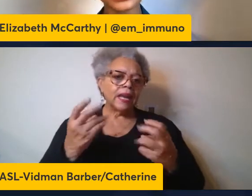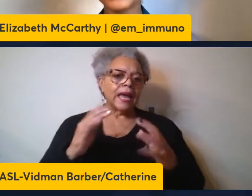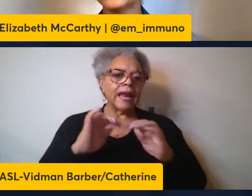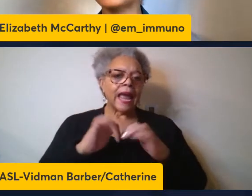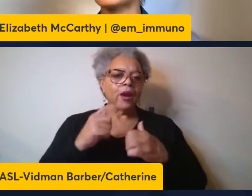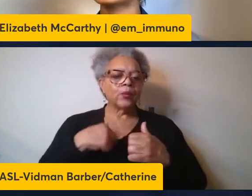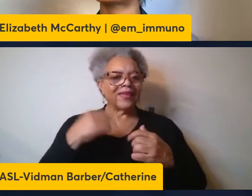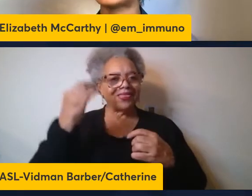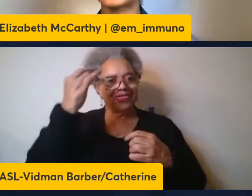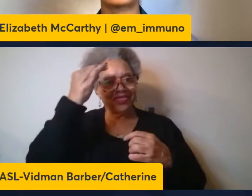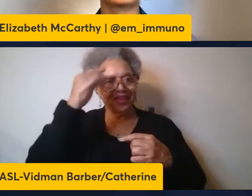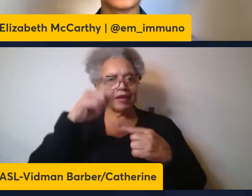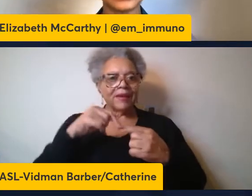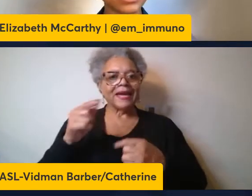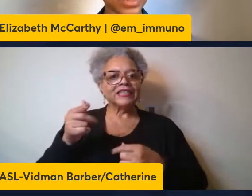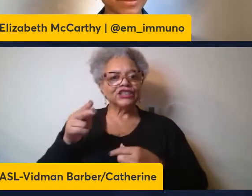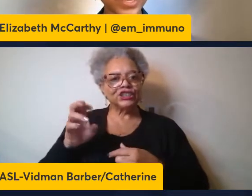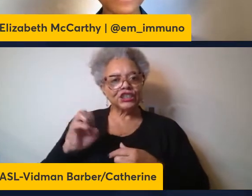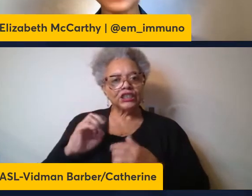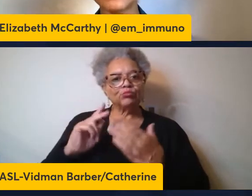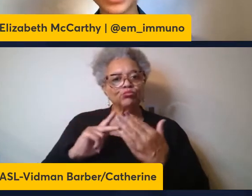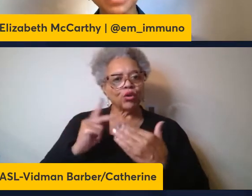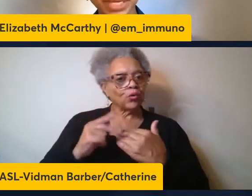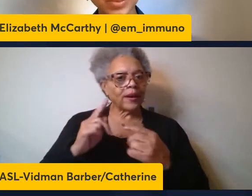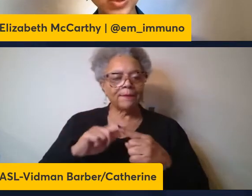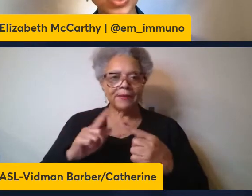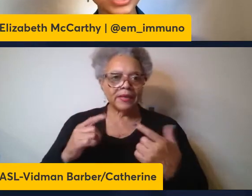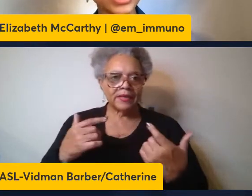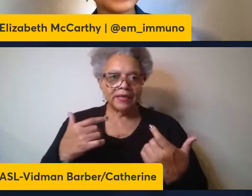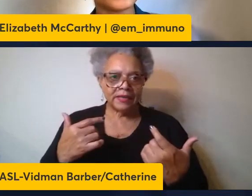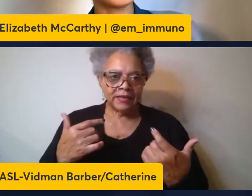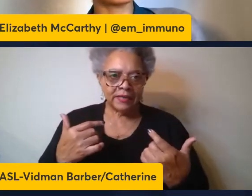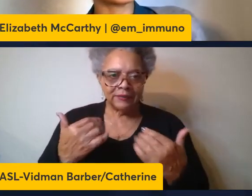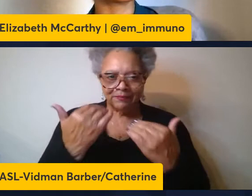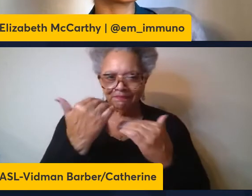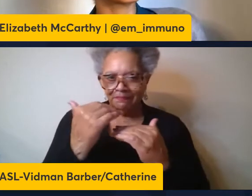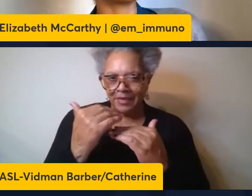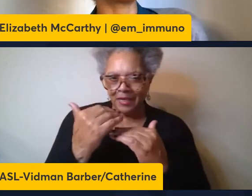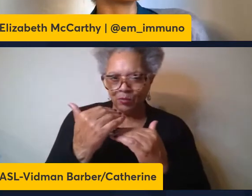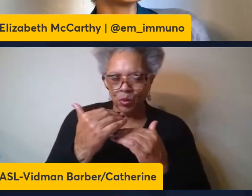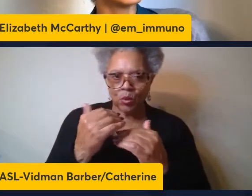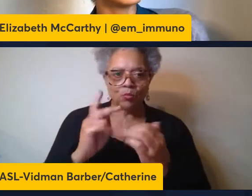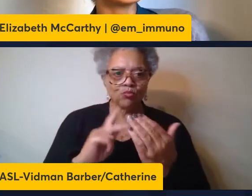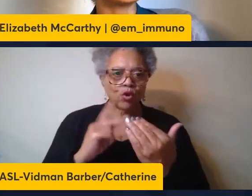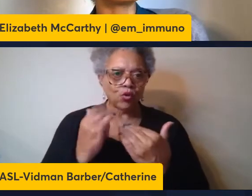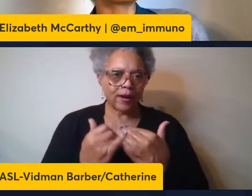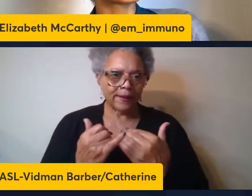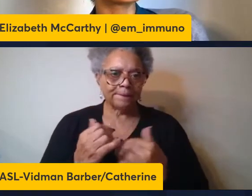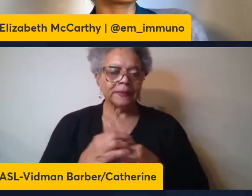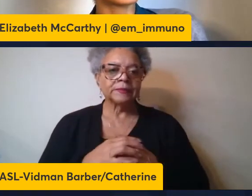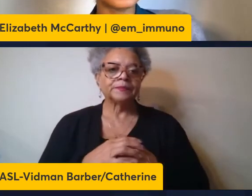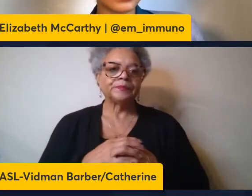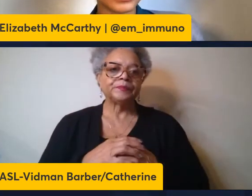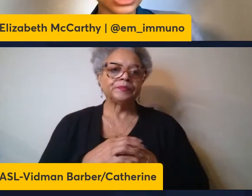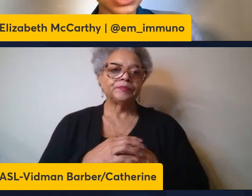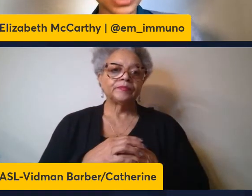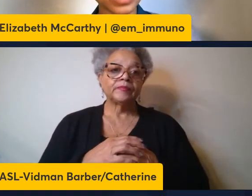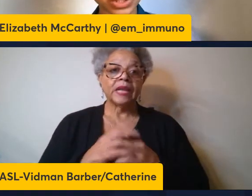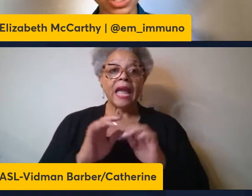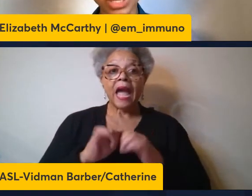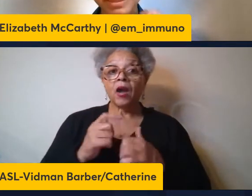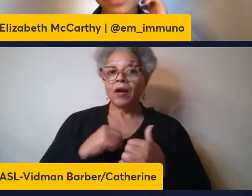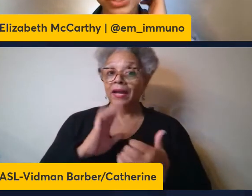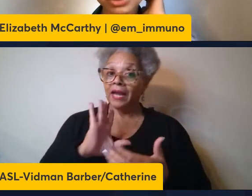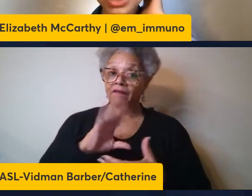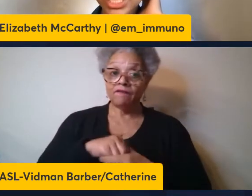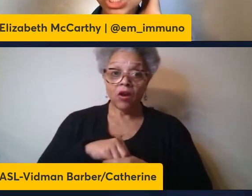about doing programming, but hadn't had done like very, very minimal programming. And so the way I really got into it